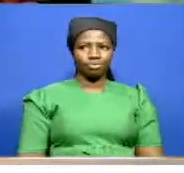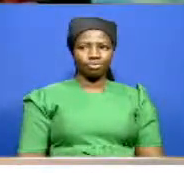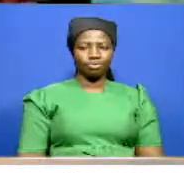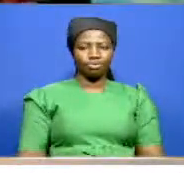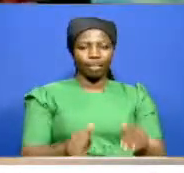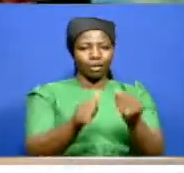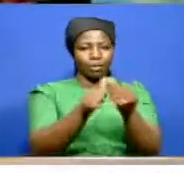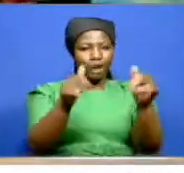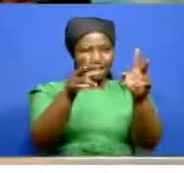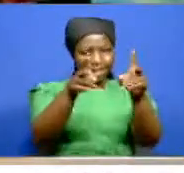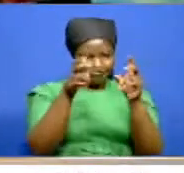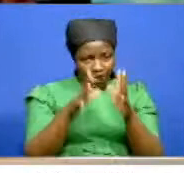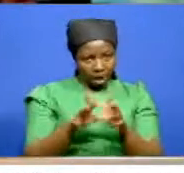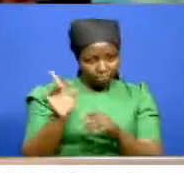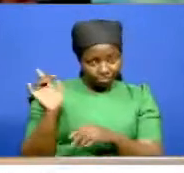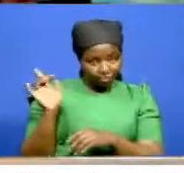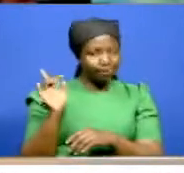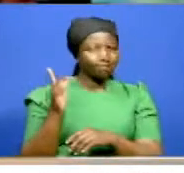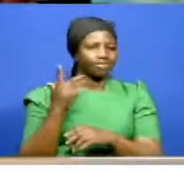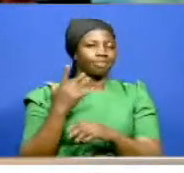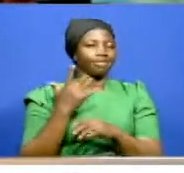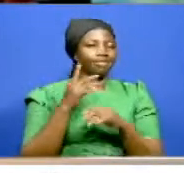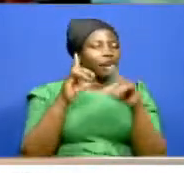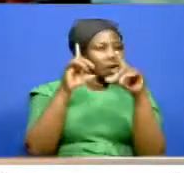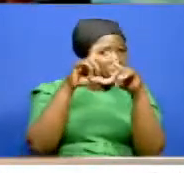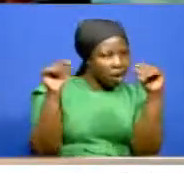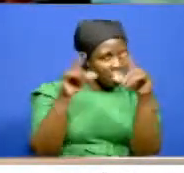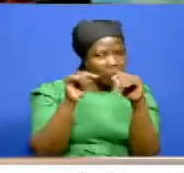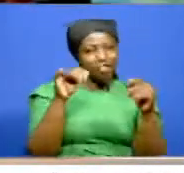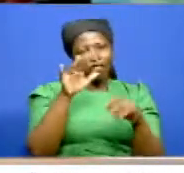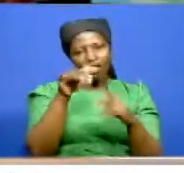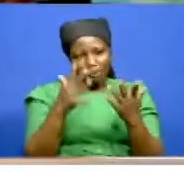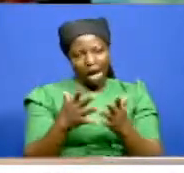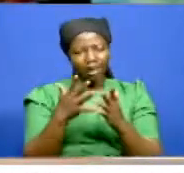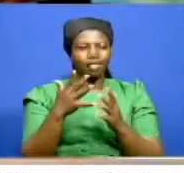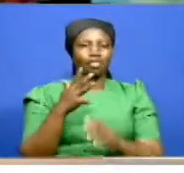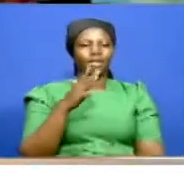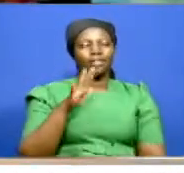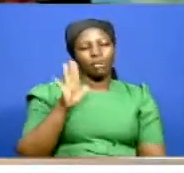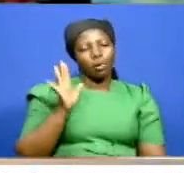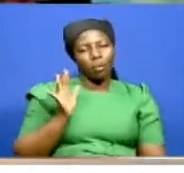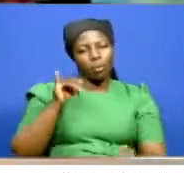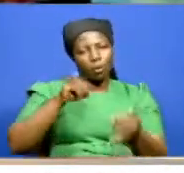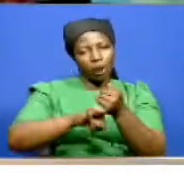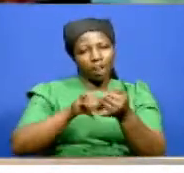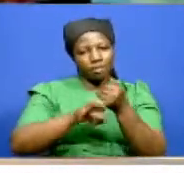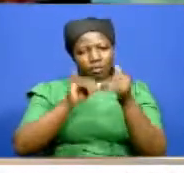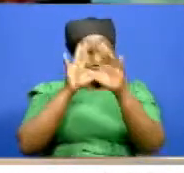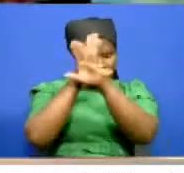Na mtazamaji, hiyo imekuwa ni taarifa mahotuba yake mama wa taifa Bi Margaret Kenyatta,